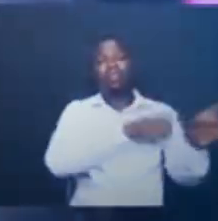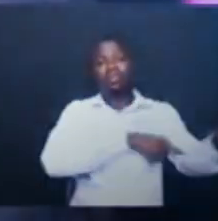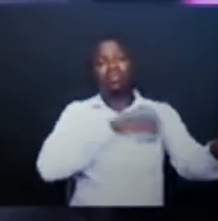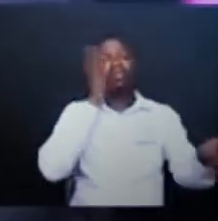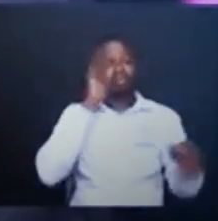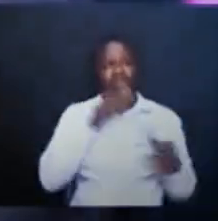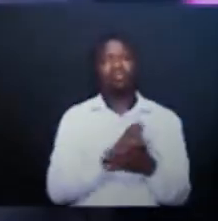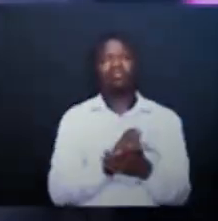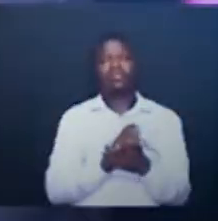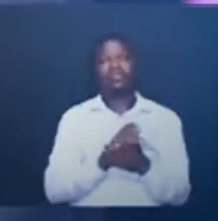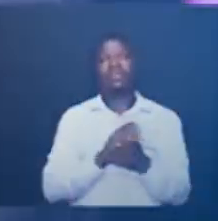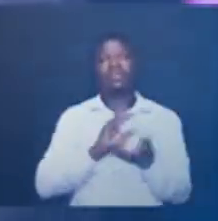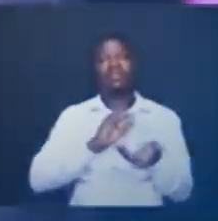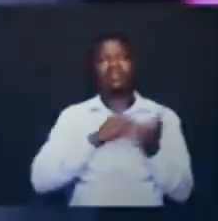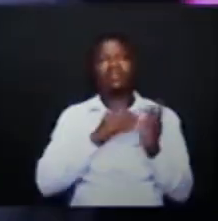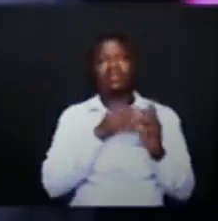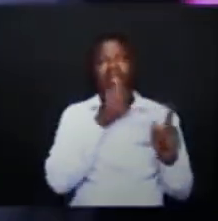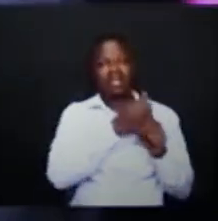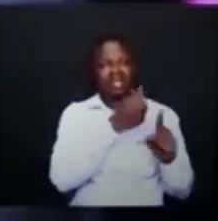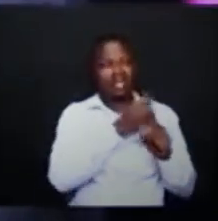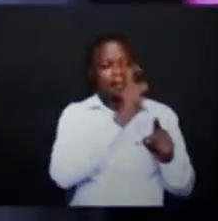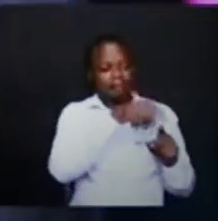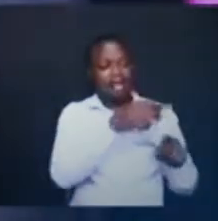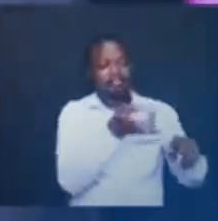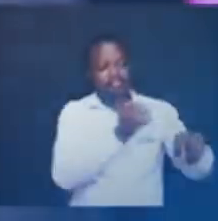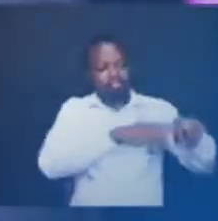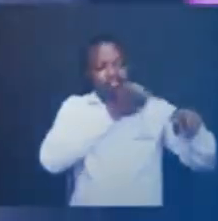They will then have to increase and not to